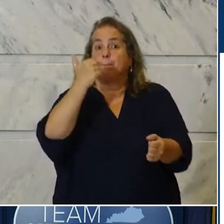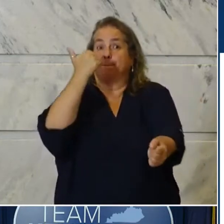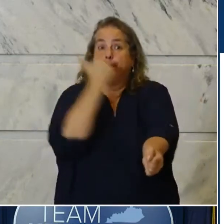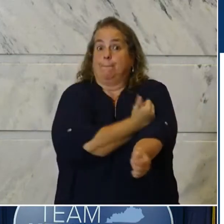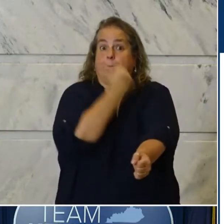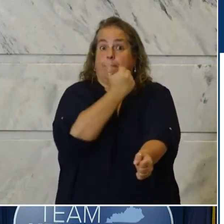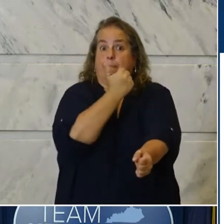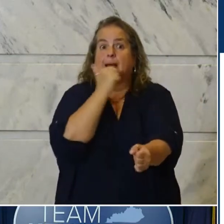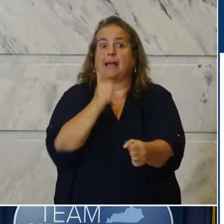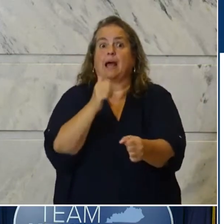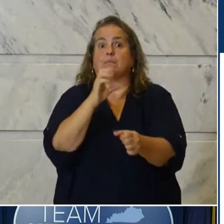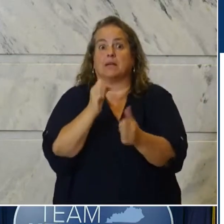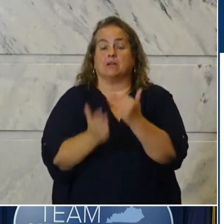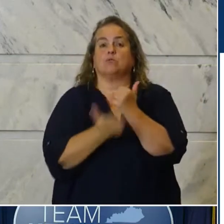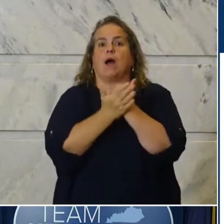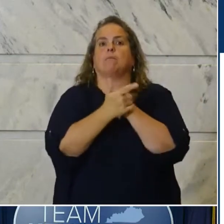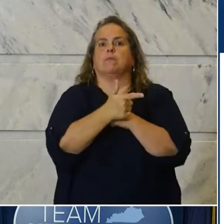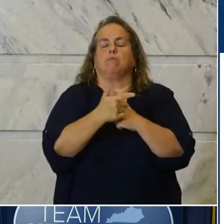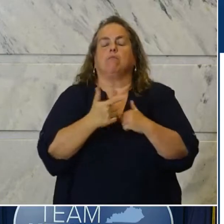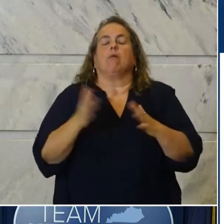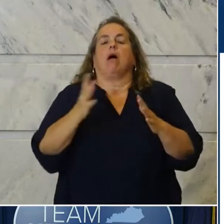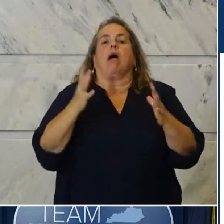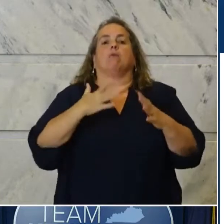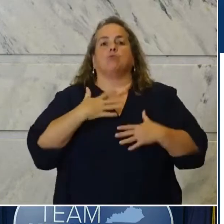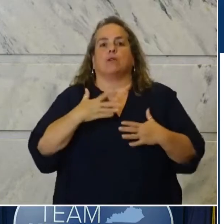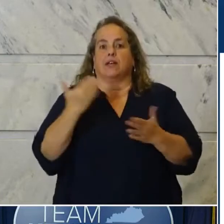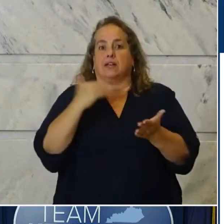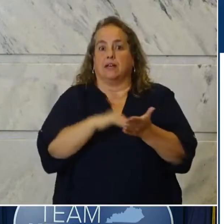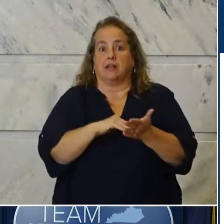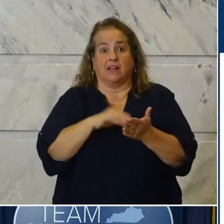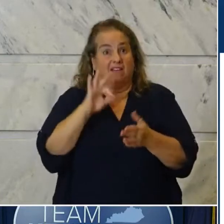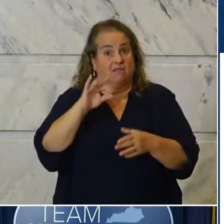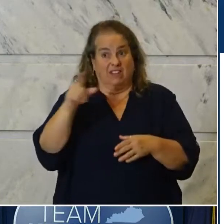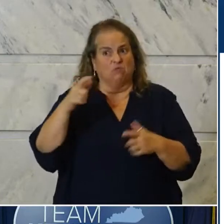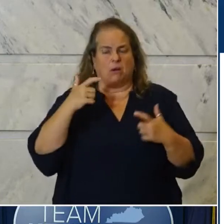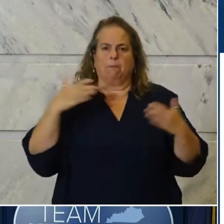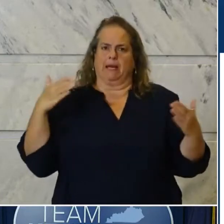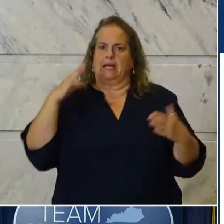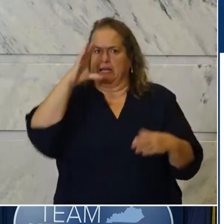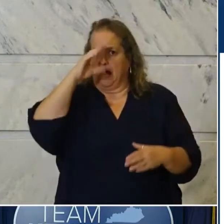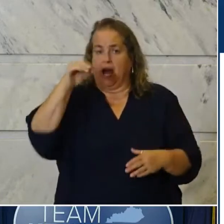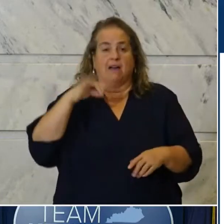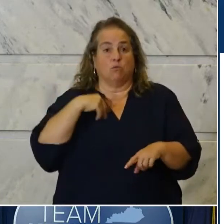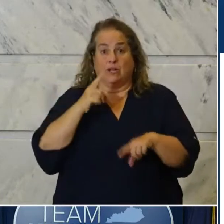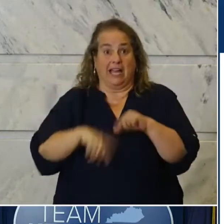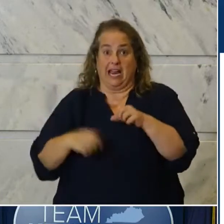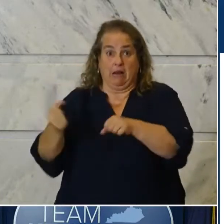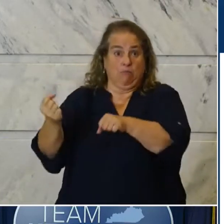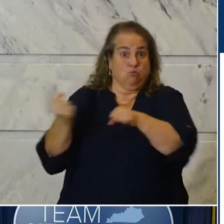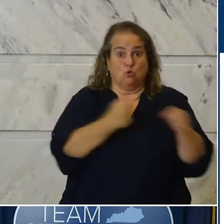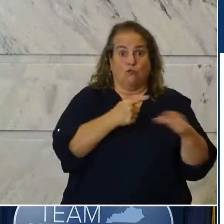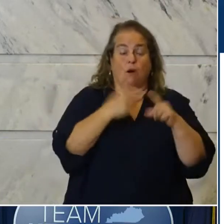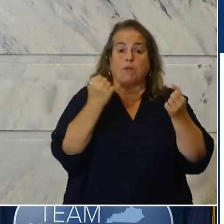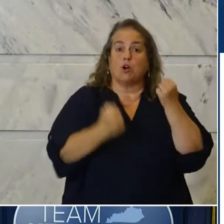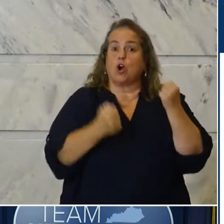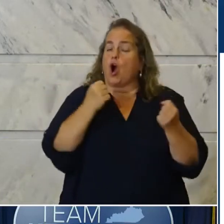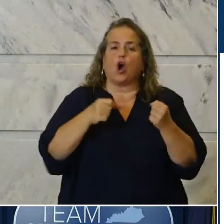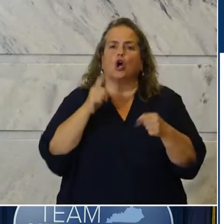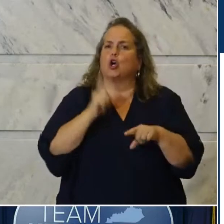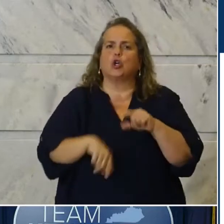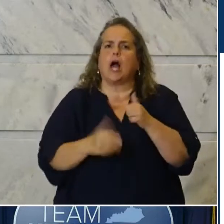couldn't get him out of the car, he's a bigger individual, if we couldn't get him out of the car, that might be it. There might not be